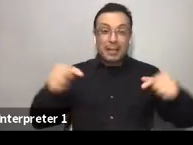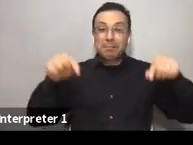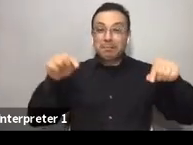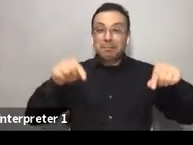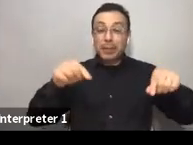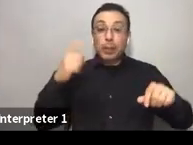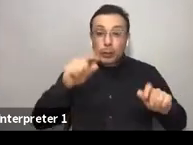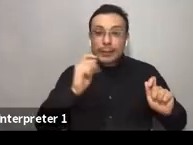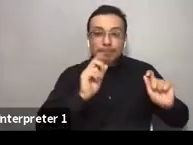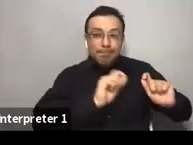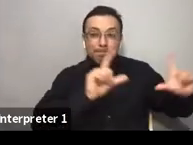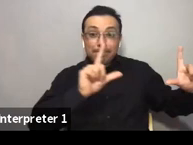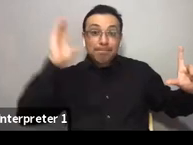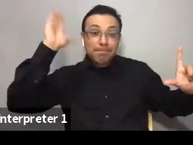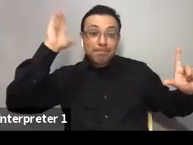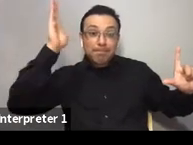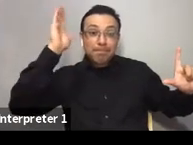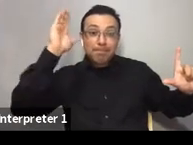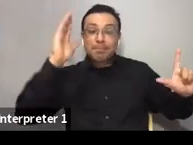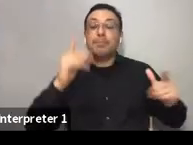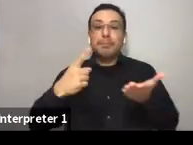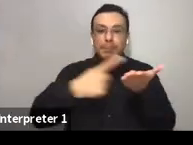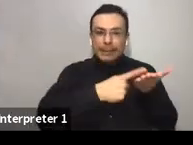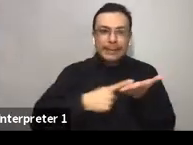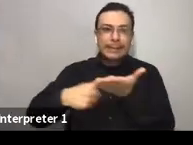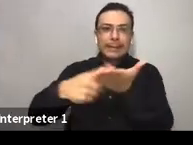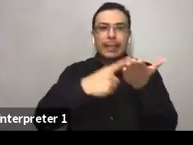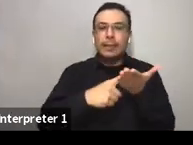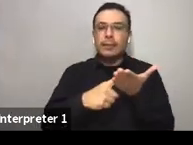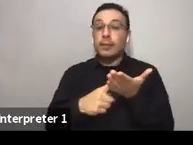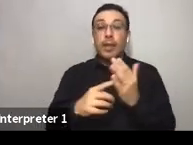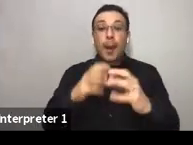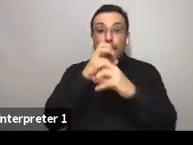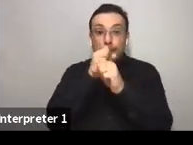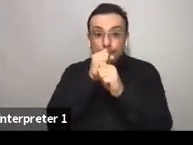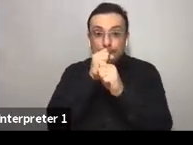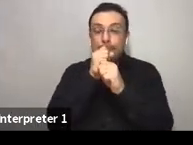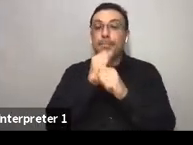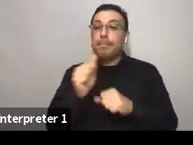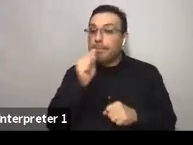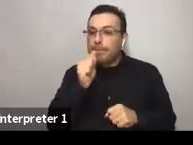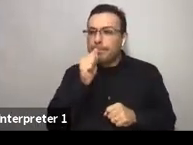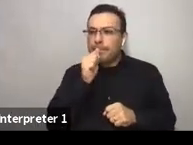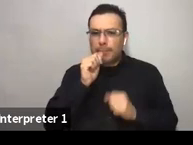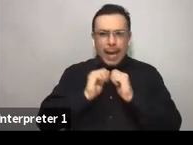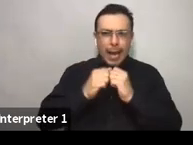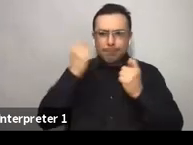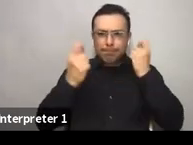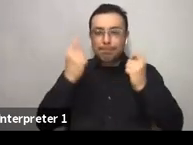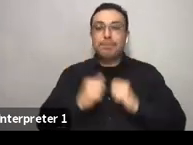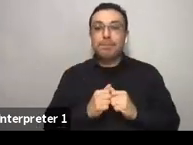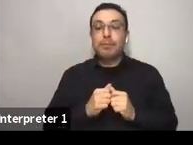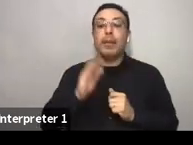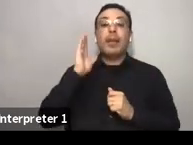Confidentiality and Our Obligations. Before I hand things off to Nasim to introduce our main speaker today,